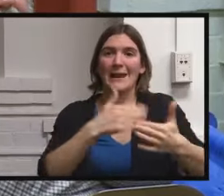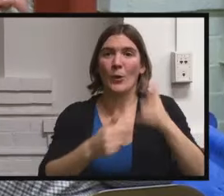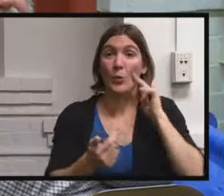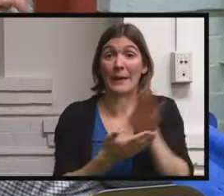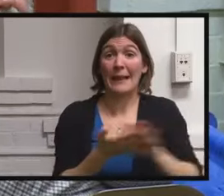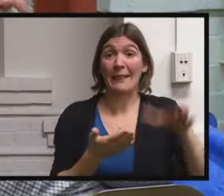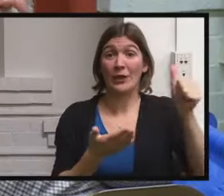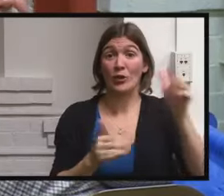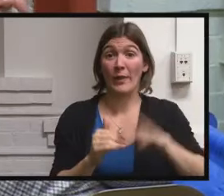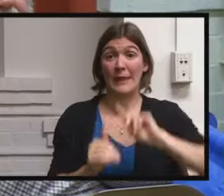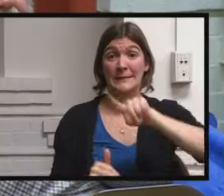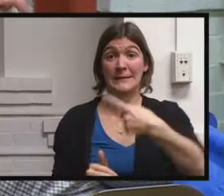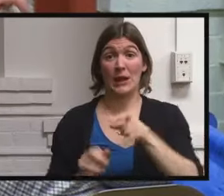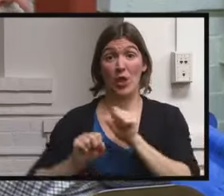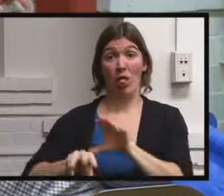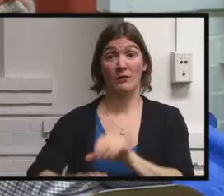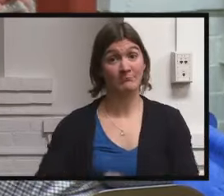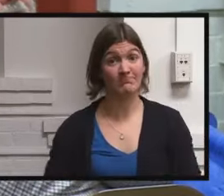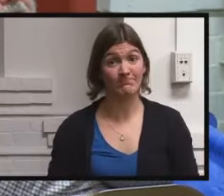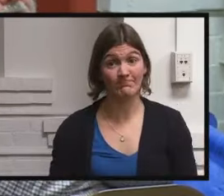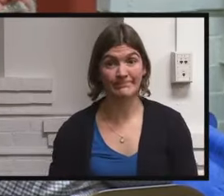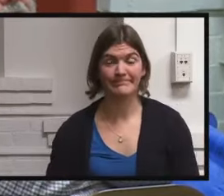cleaner.